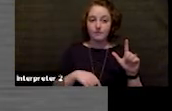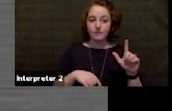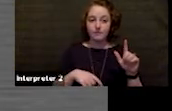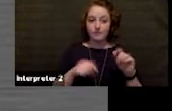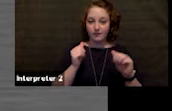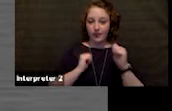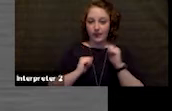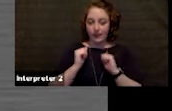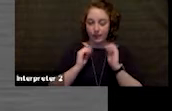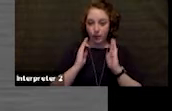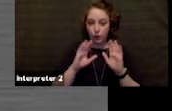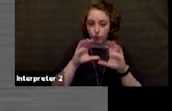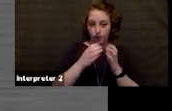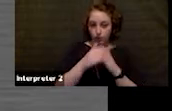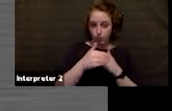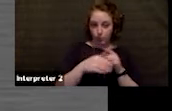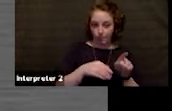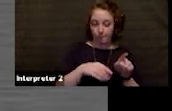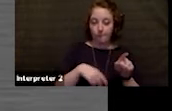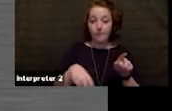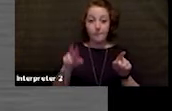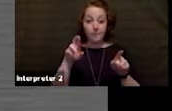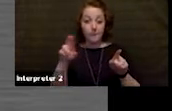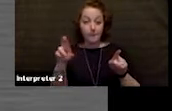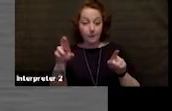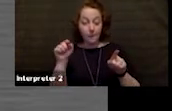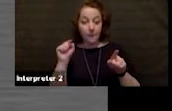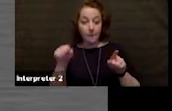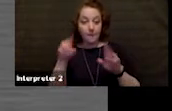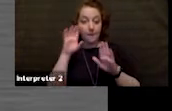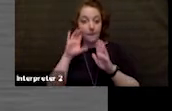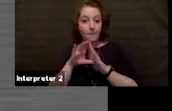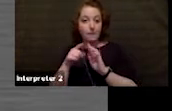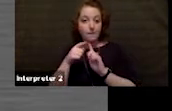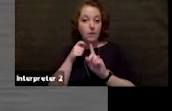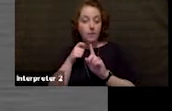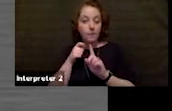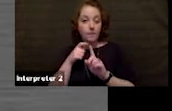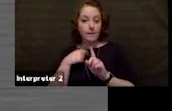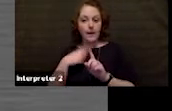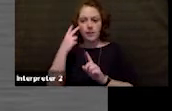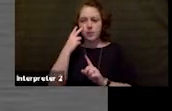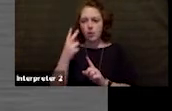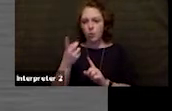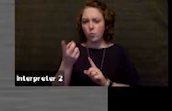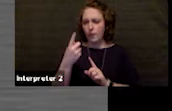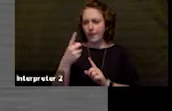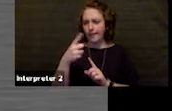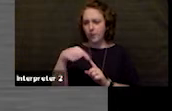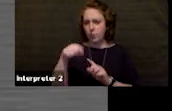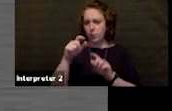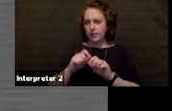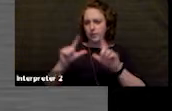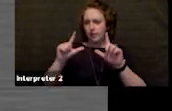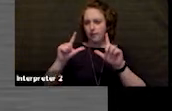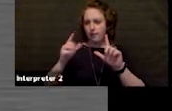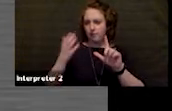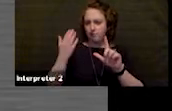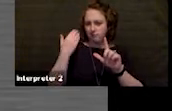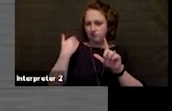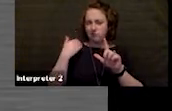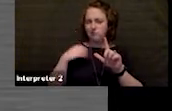classroom, and then on the right, this is actually a picture from I saw it in one of the the slides that we showed earlier from one of